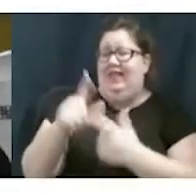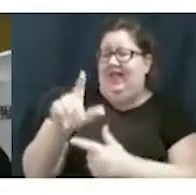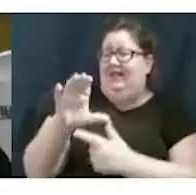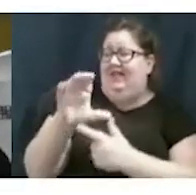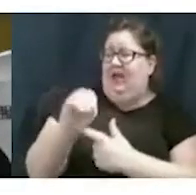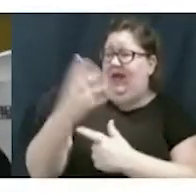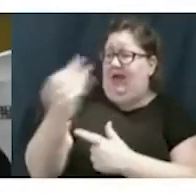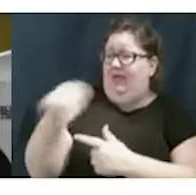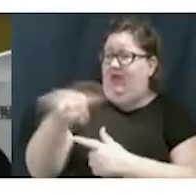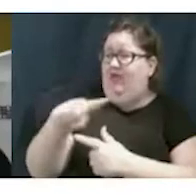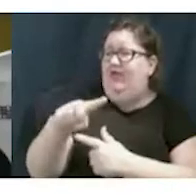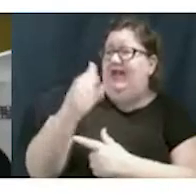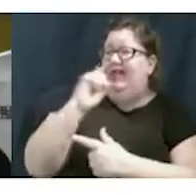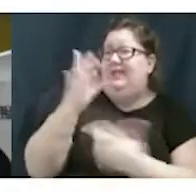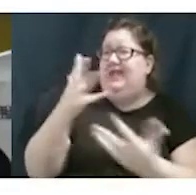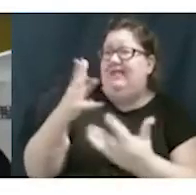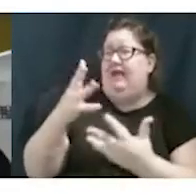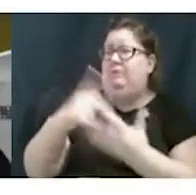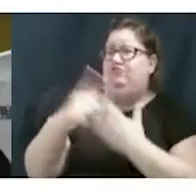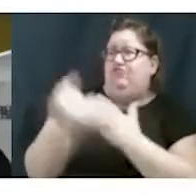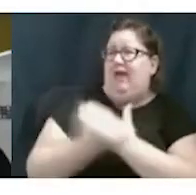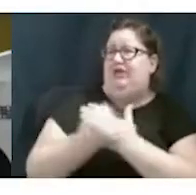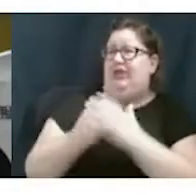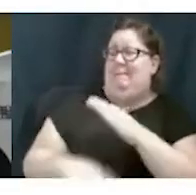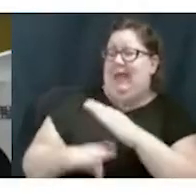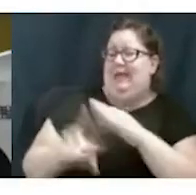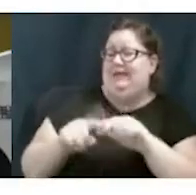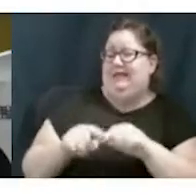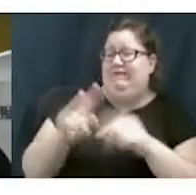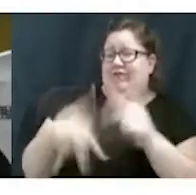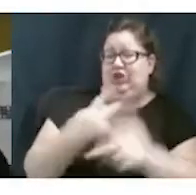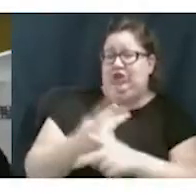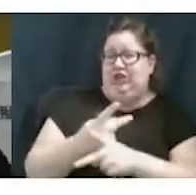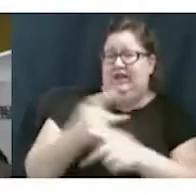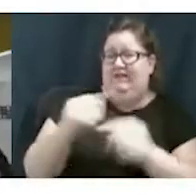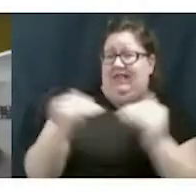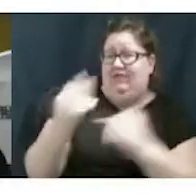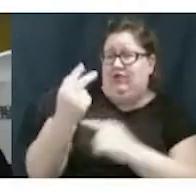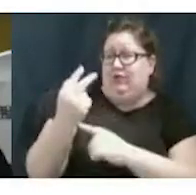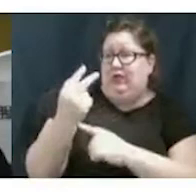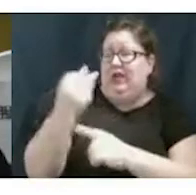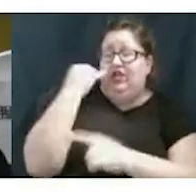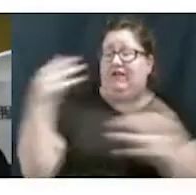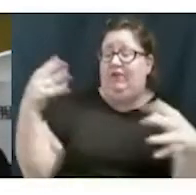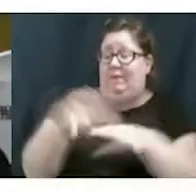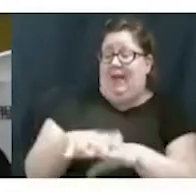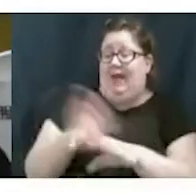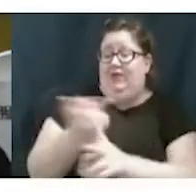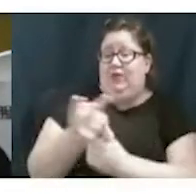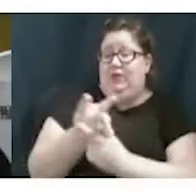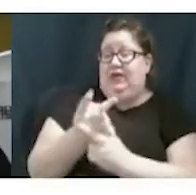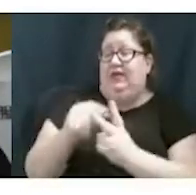was sort of a project-based version Right. of level 2. And so if you combine those two, it